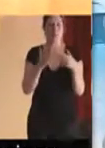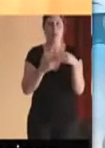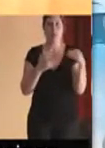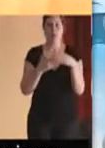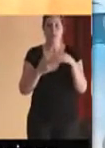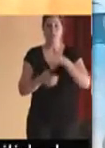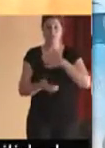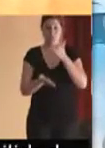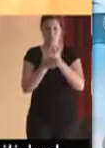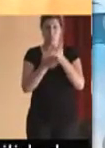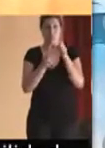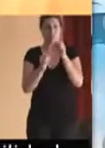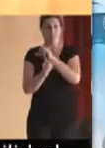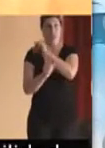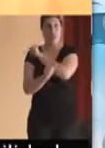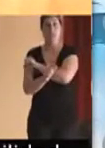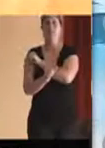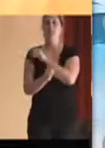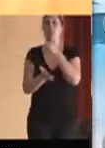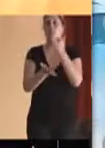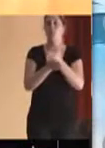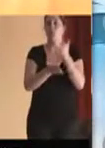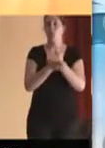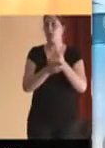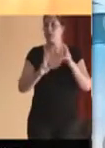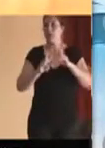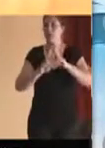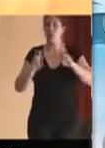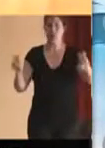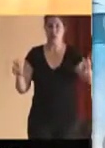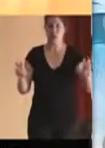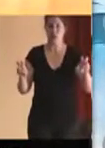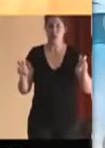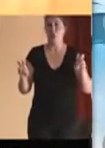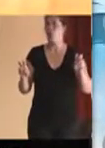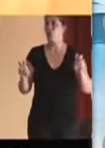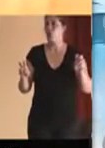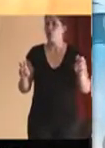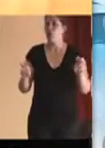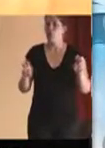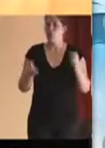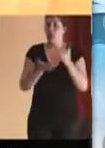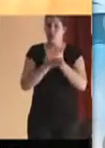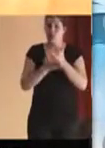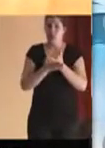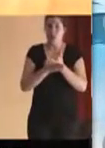are volunteers would be able to test the system. The tests that we have done